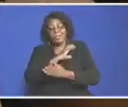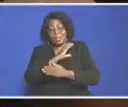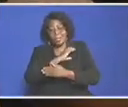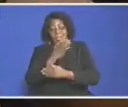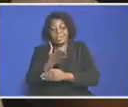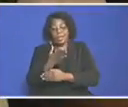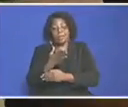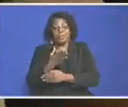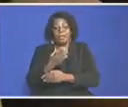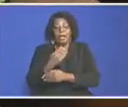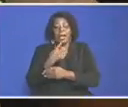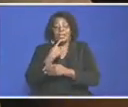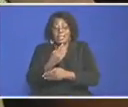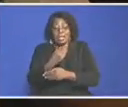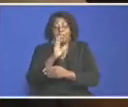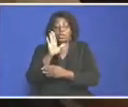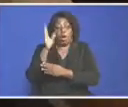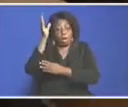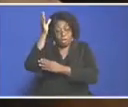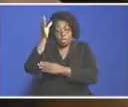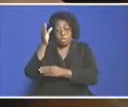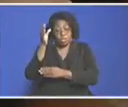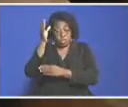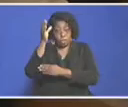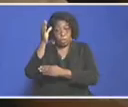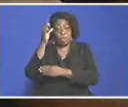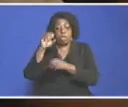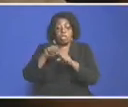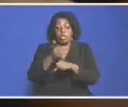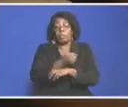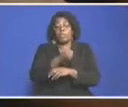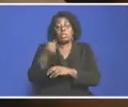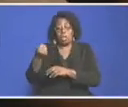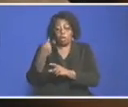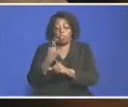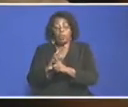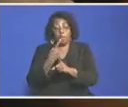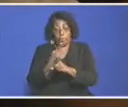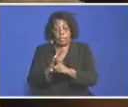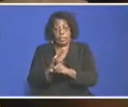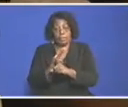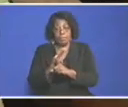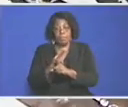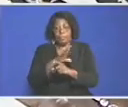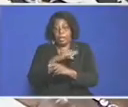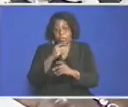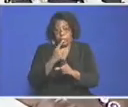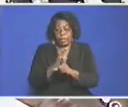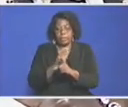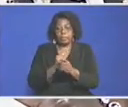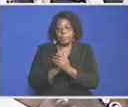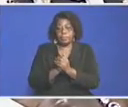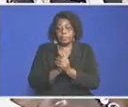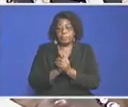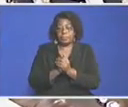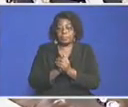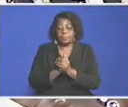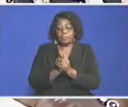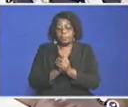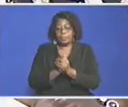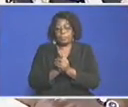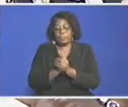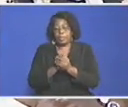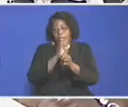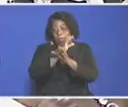and voice your concern with the senior officer so it could be dealt promptly and effectively and efficiently. Meantime, Royal